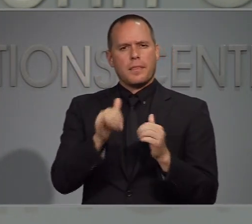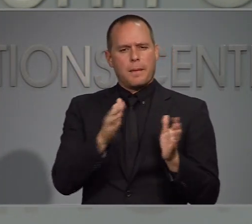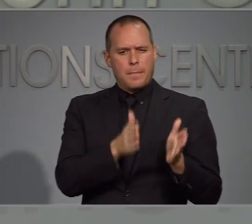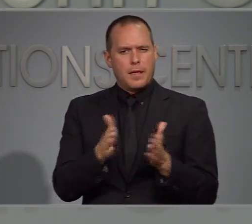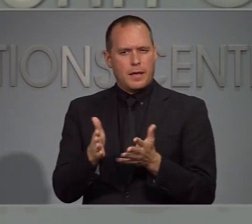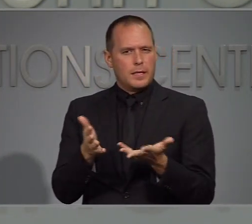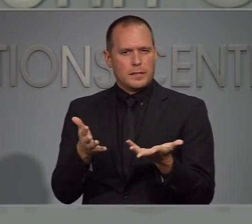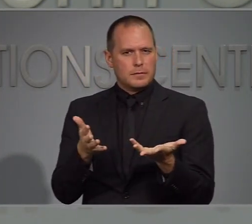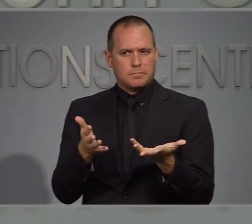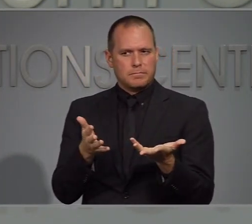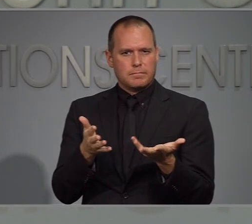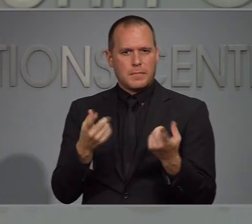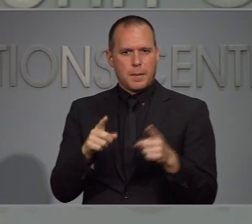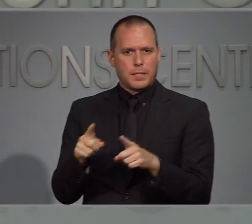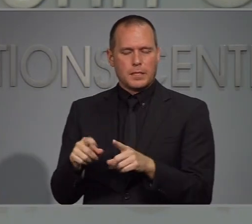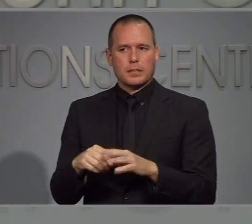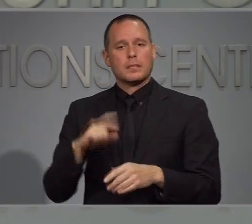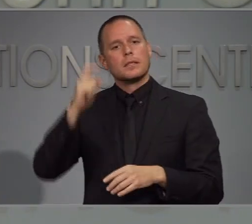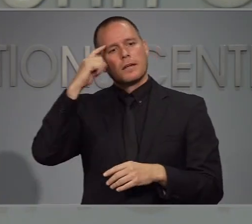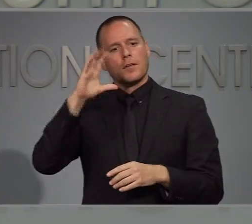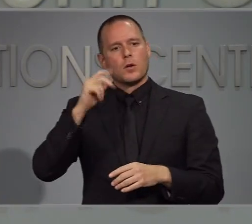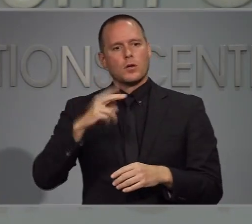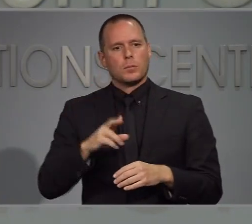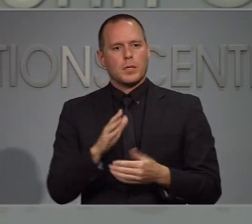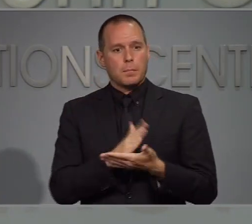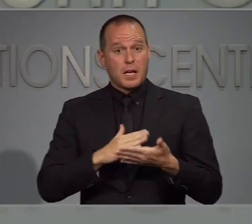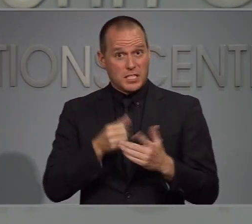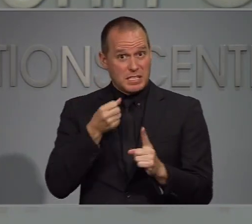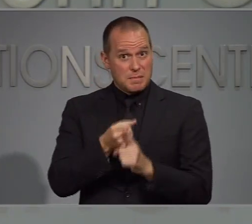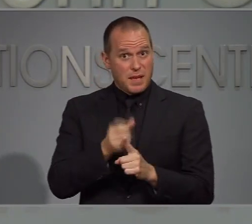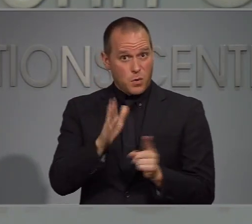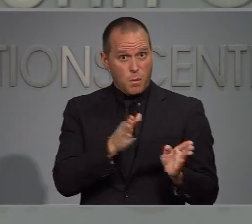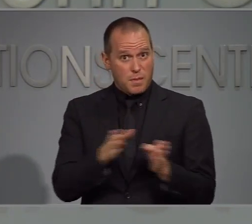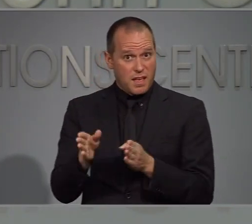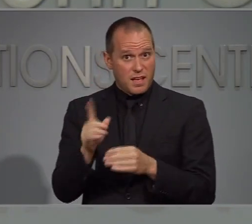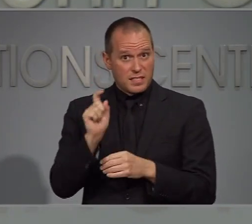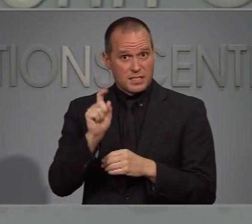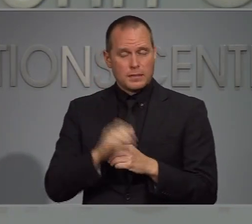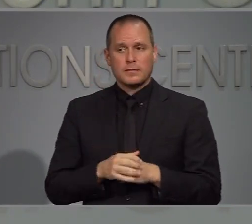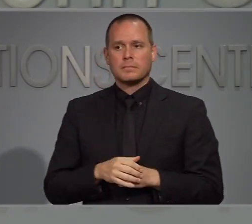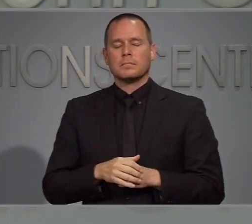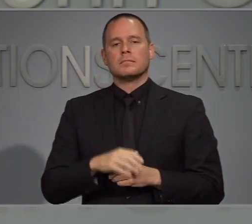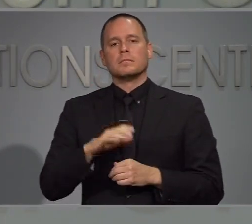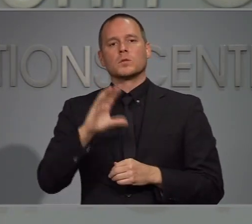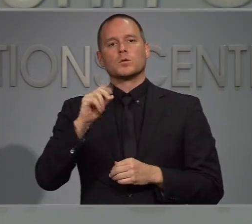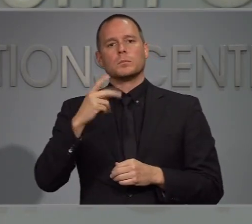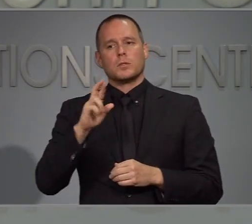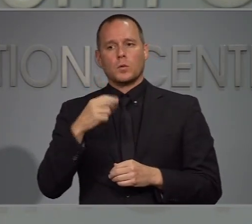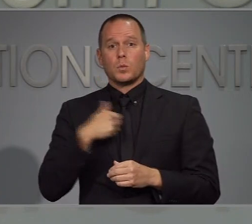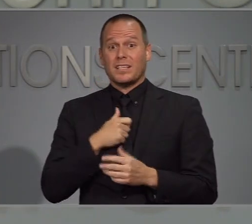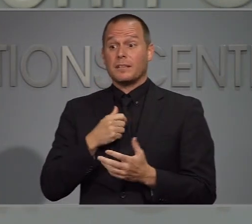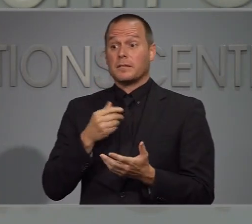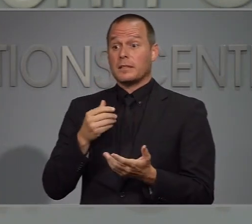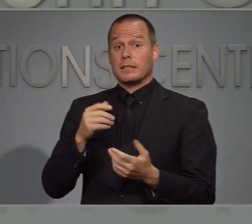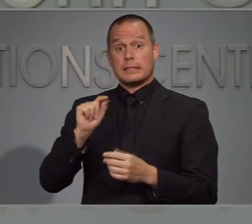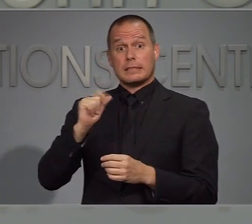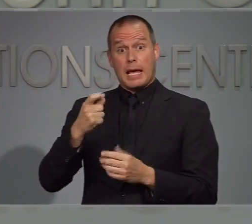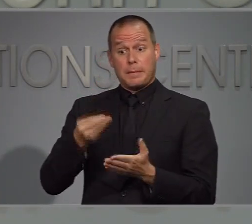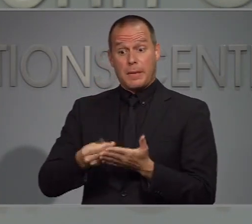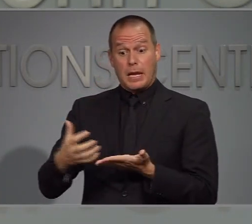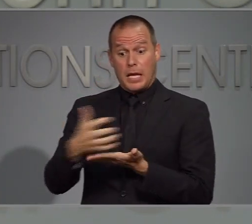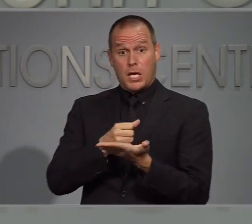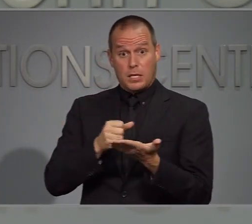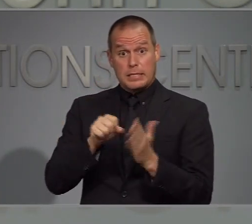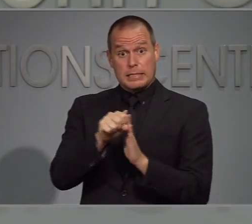all? We always try to be extremely careful with taxpayer dollars, but I think